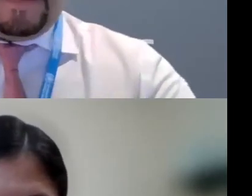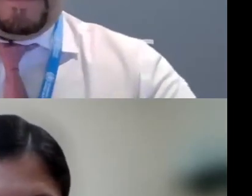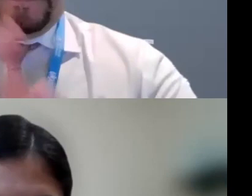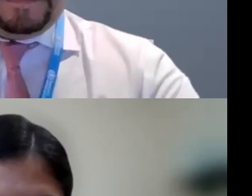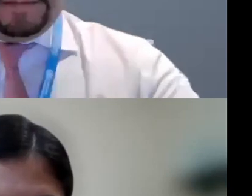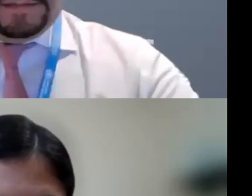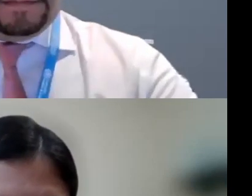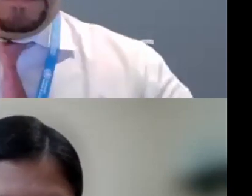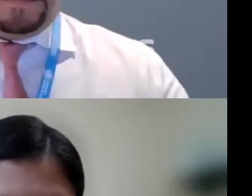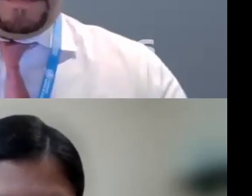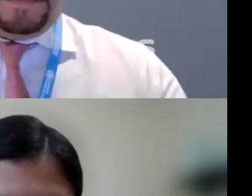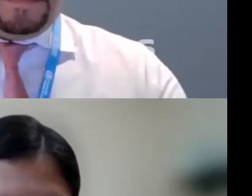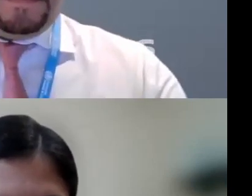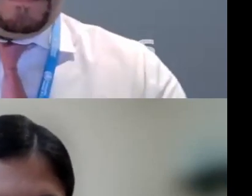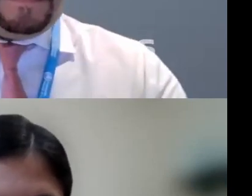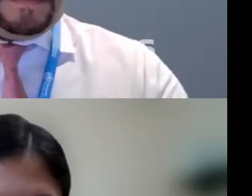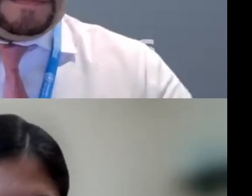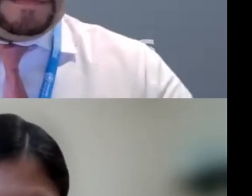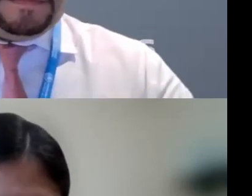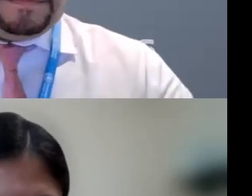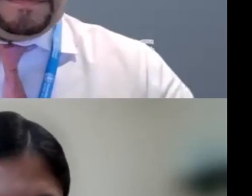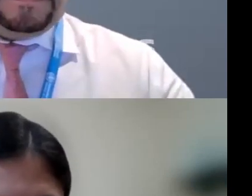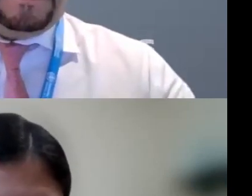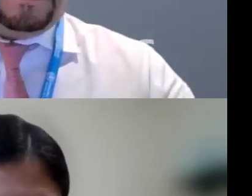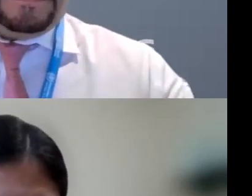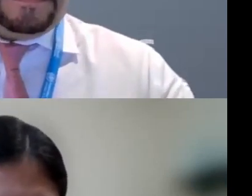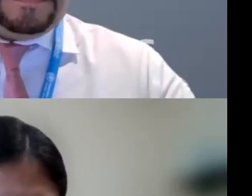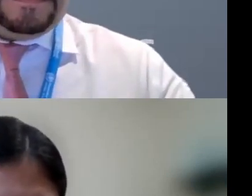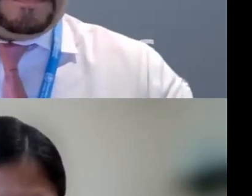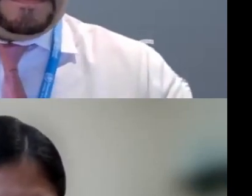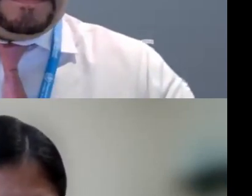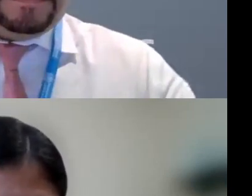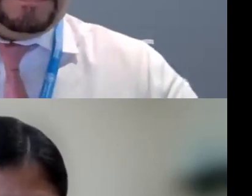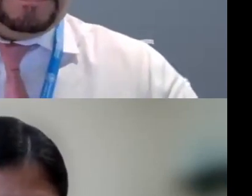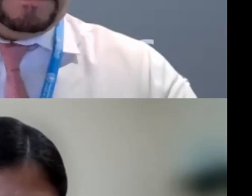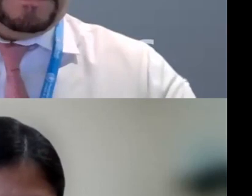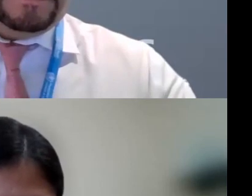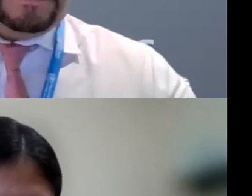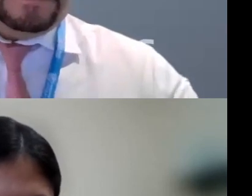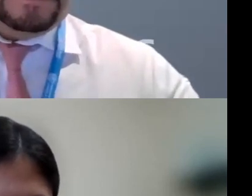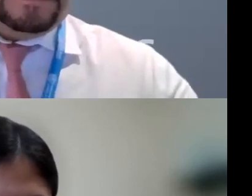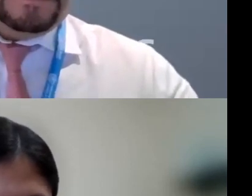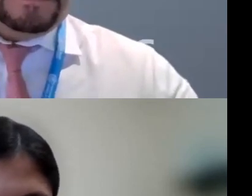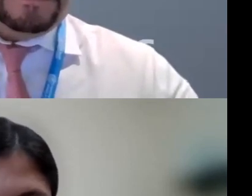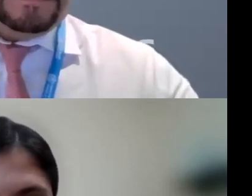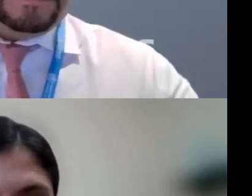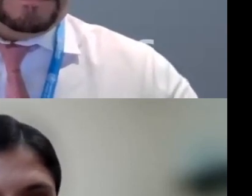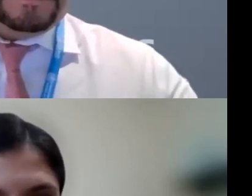situations of people with disabilities. We face the barriers. We know what is the most